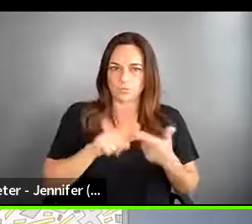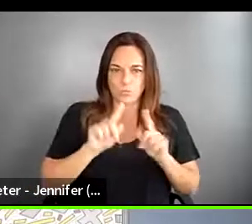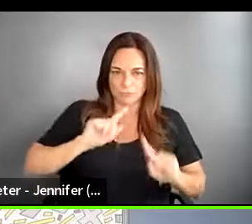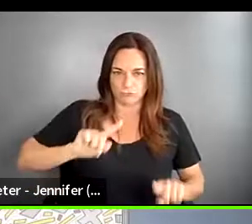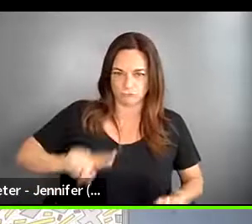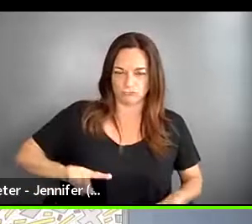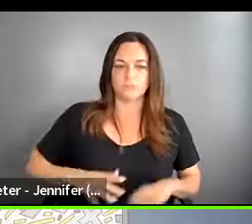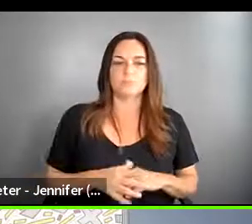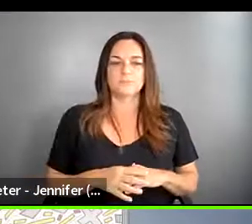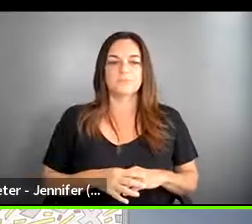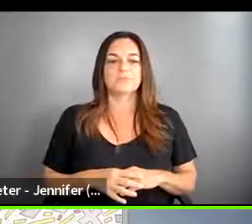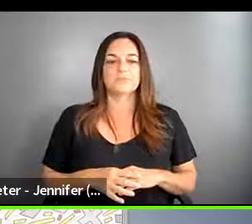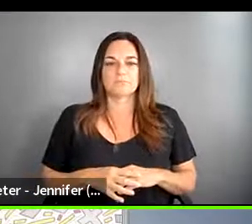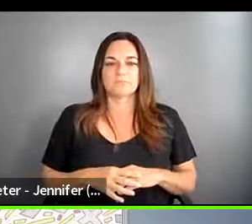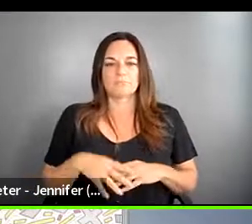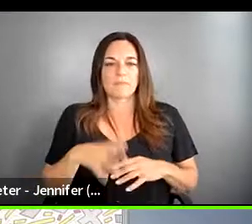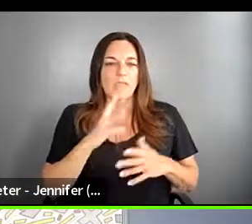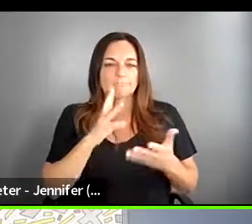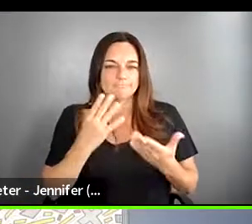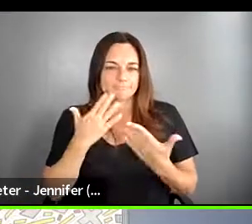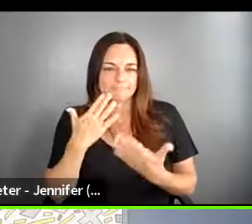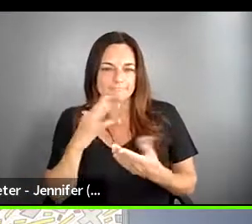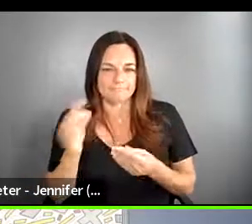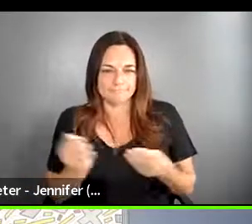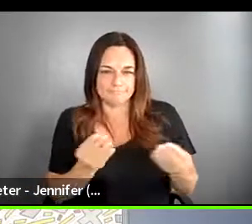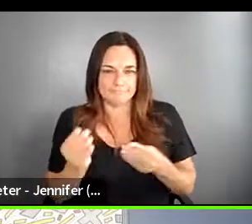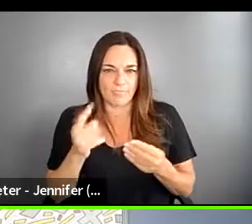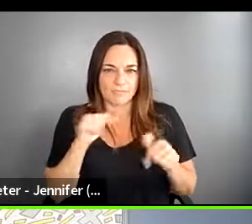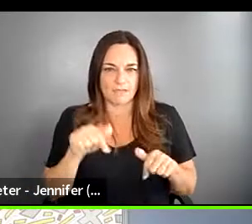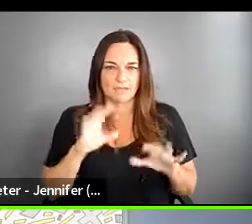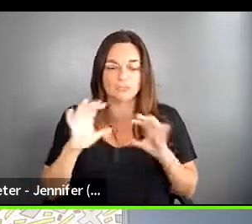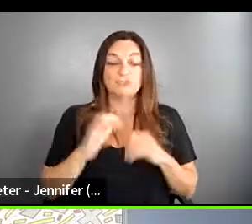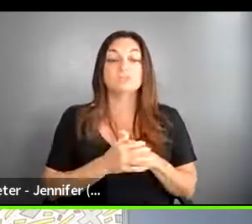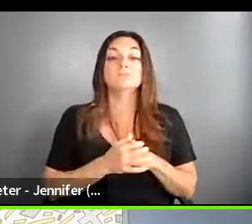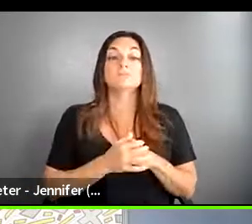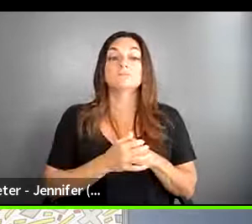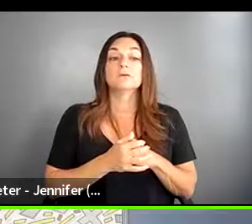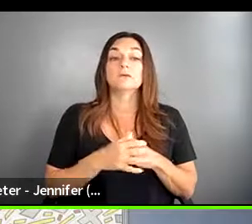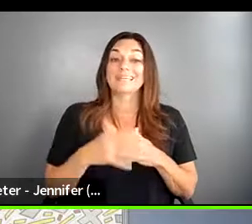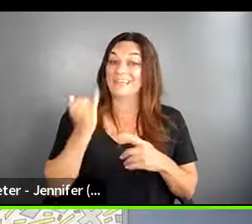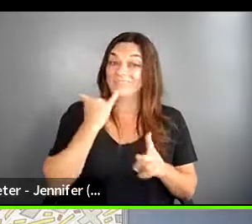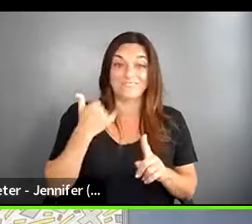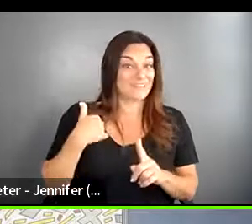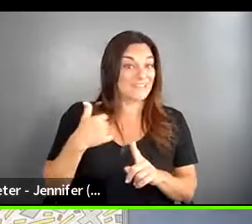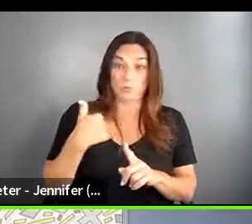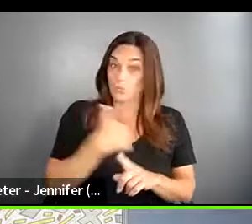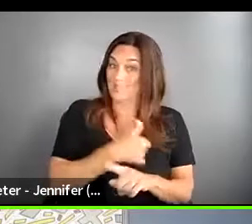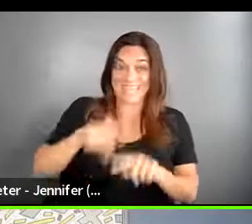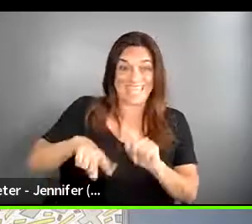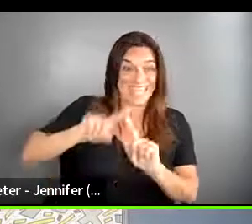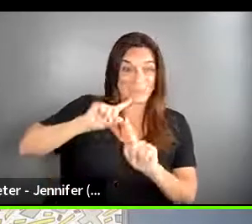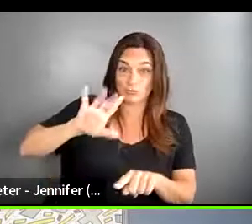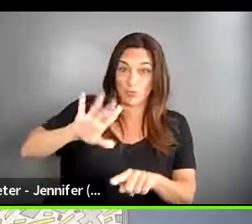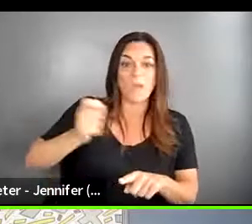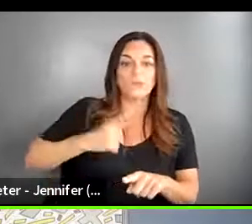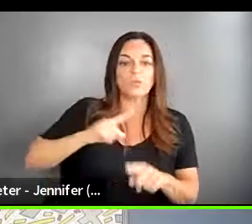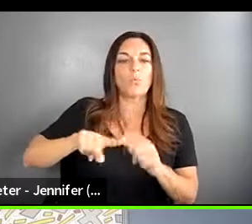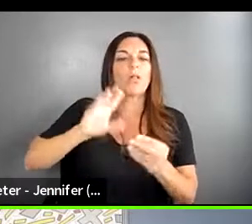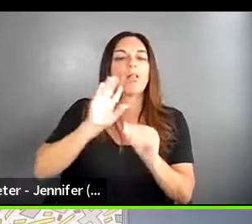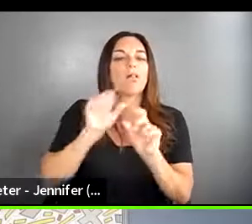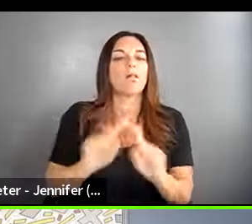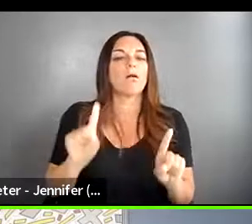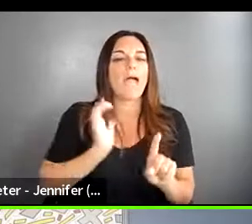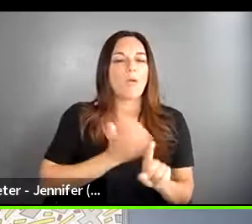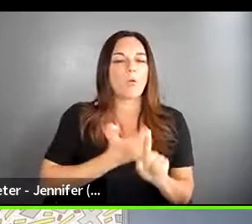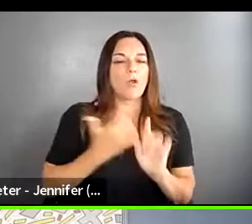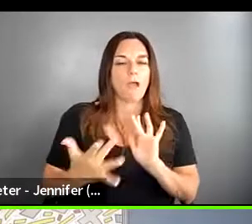Q&A portion of the conversation. If we cannot get to your question, we will be sharing our contact information at the end of the discussion.